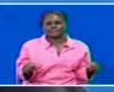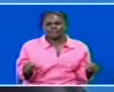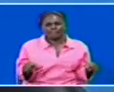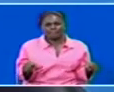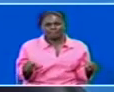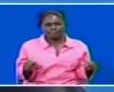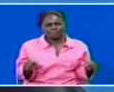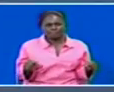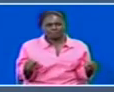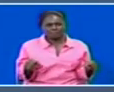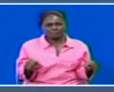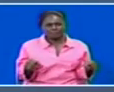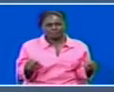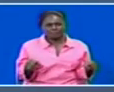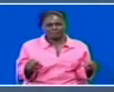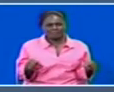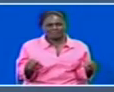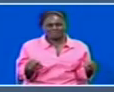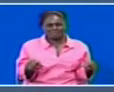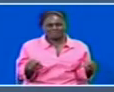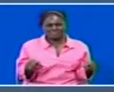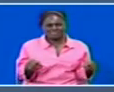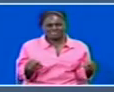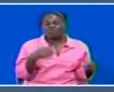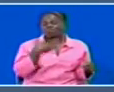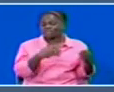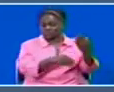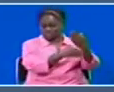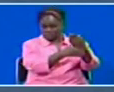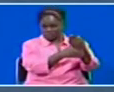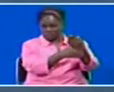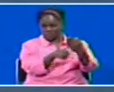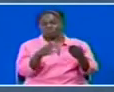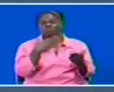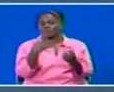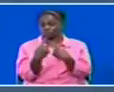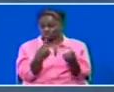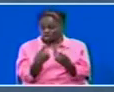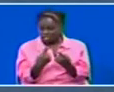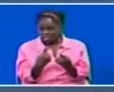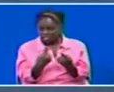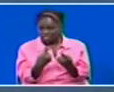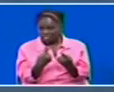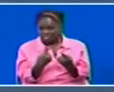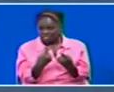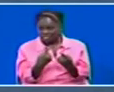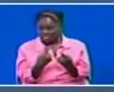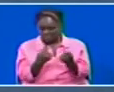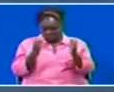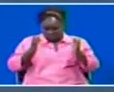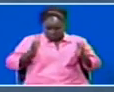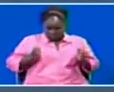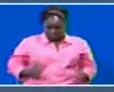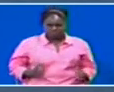And Prof, you wanted to weigh in, because I see you reacting to that. Let's talk about the integrity of